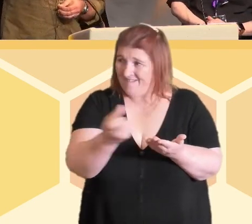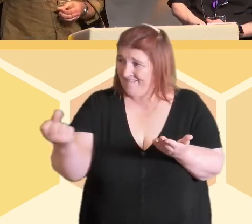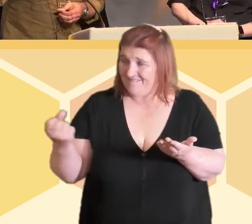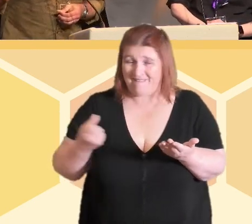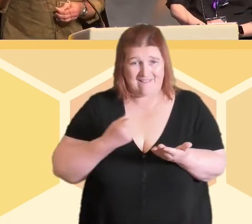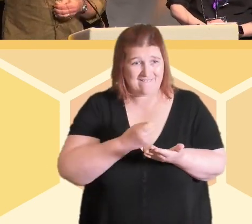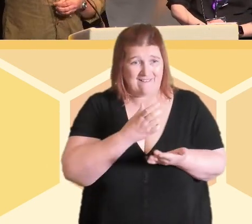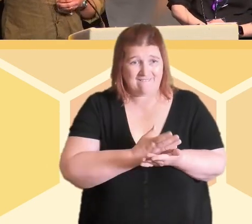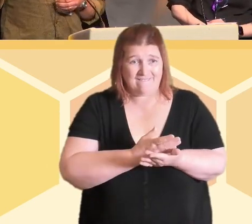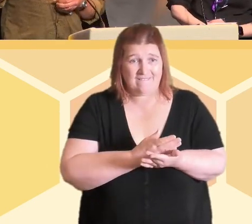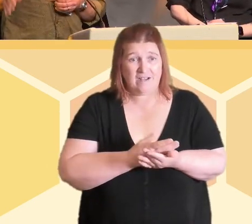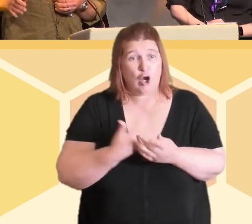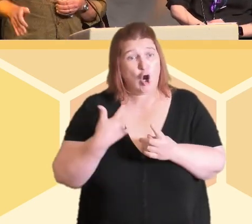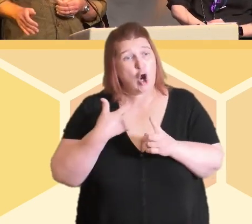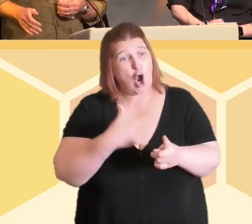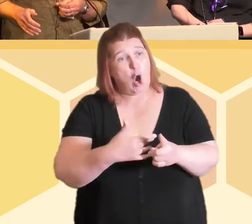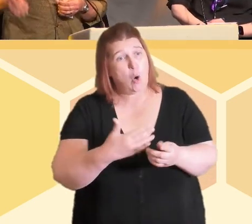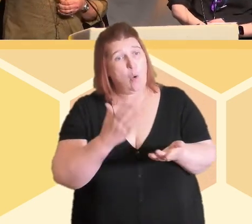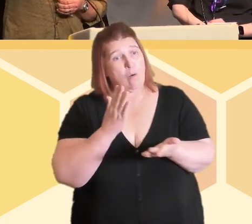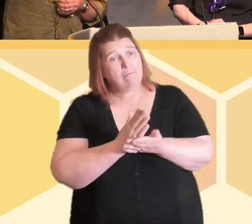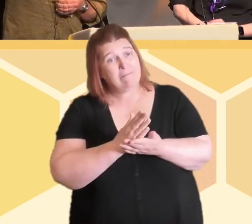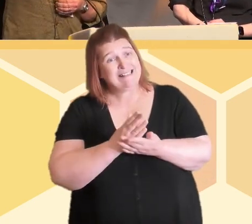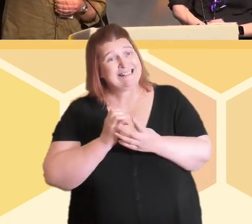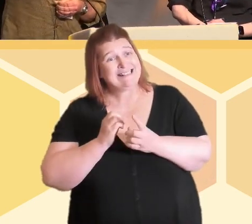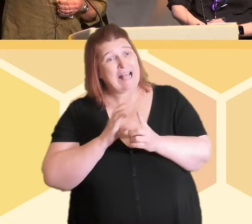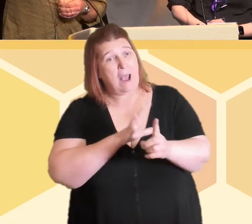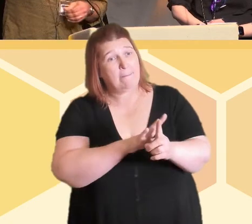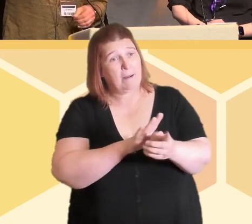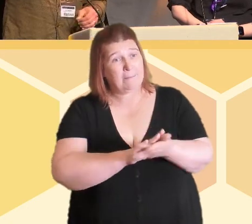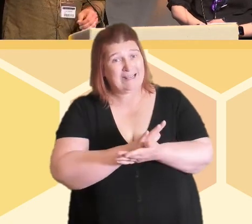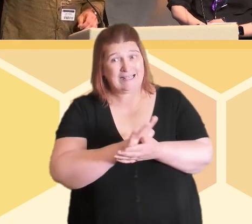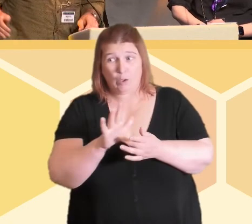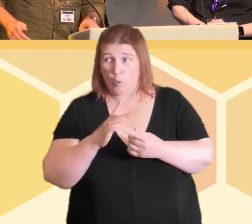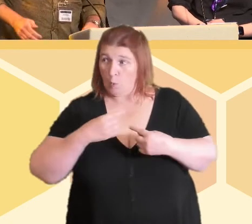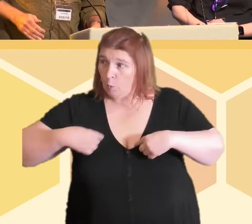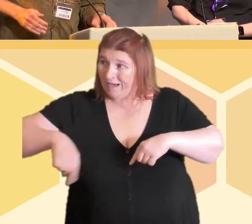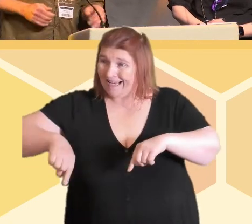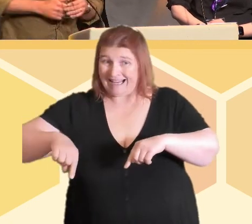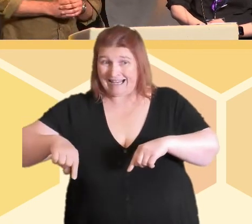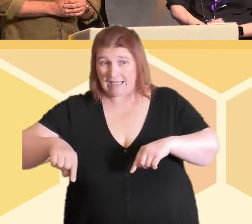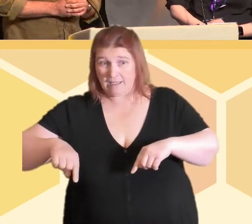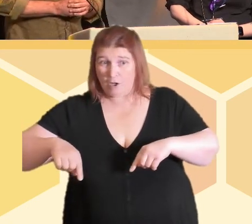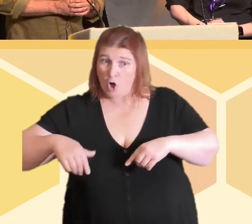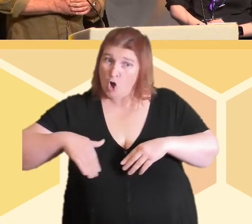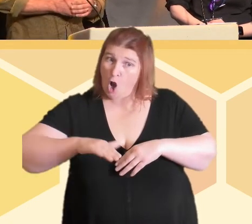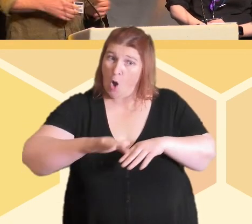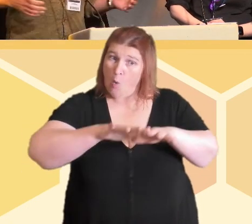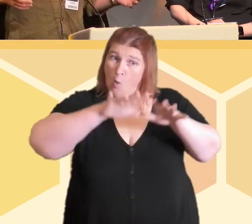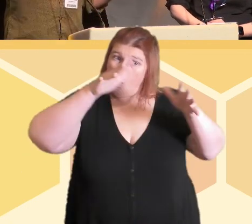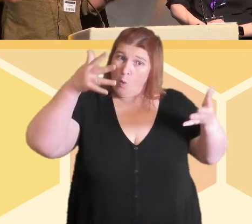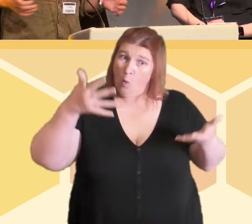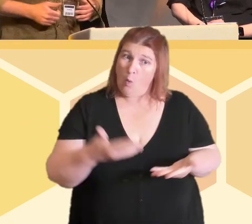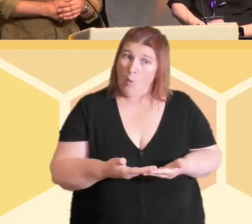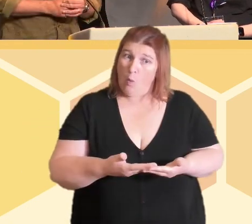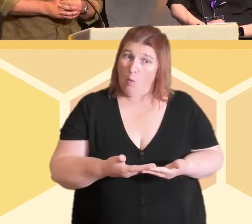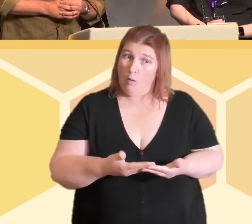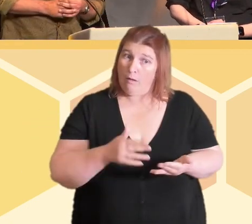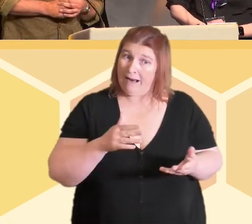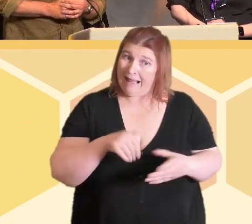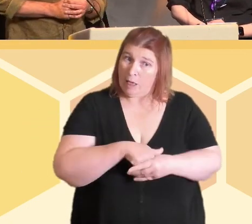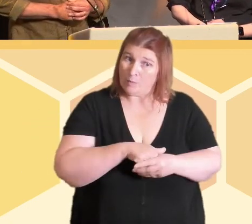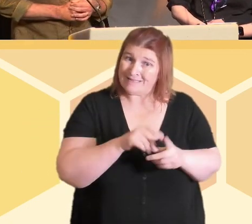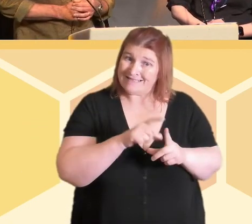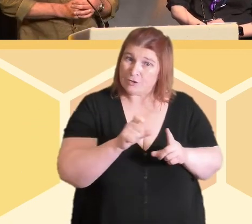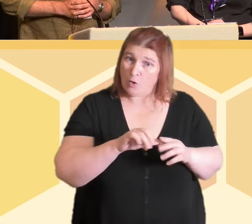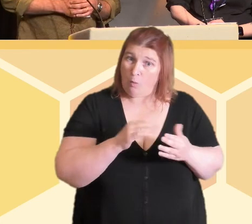and make disciples, we've got to ask ourselves, how far out are we prepared to go? As missionary disciples